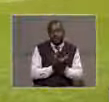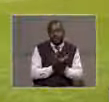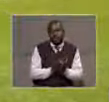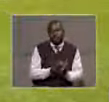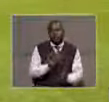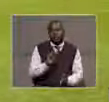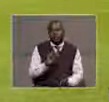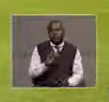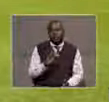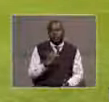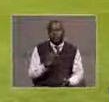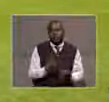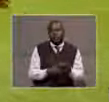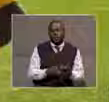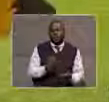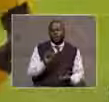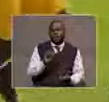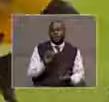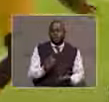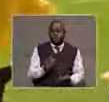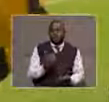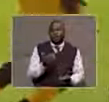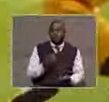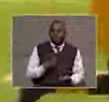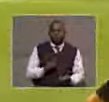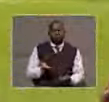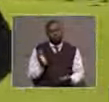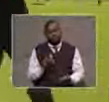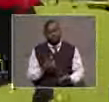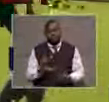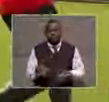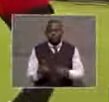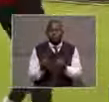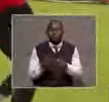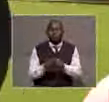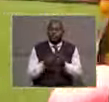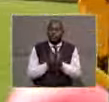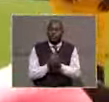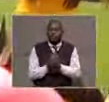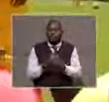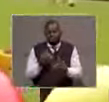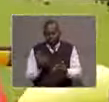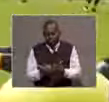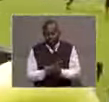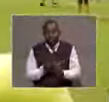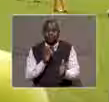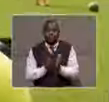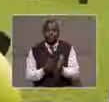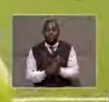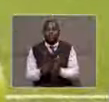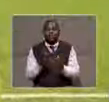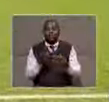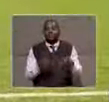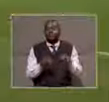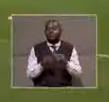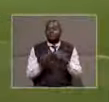Achai and Gift Ali, who have recovered from injuries. He explained that his new signings, John Levita